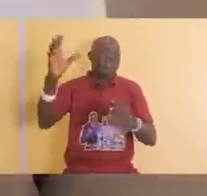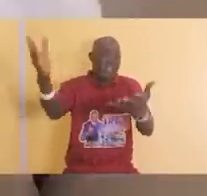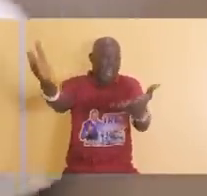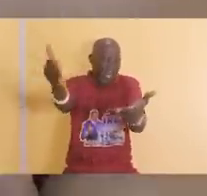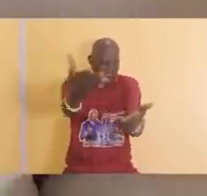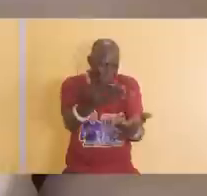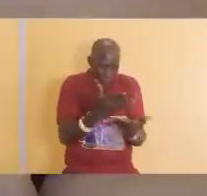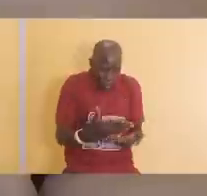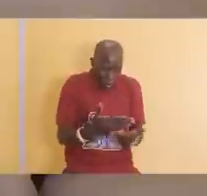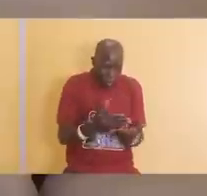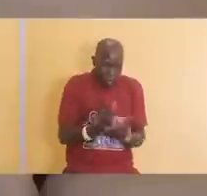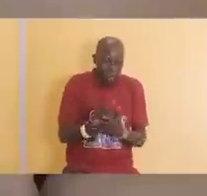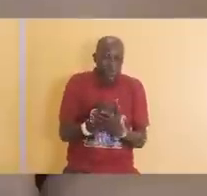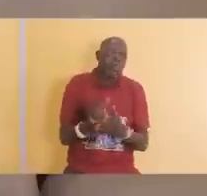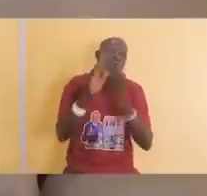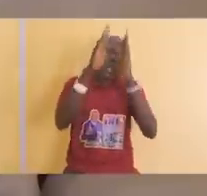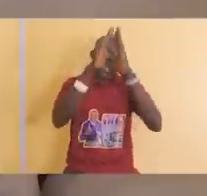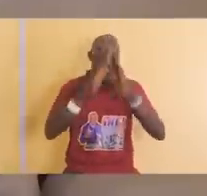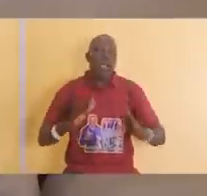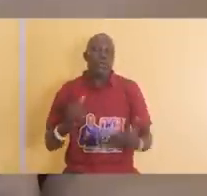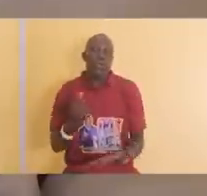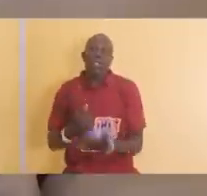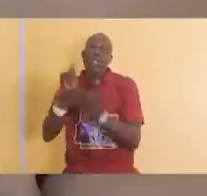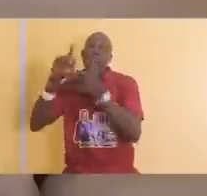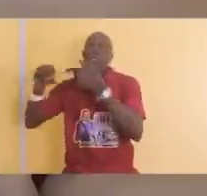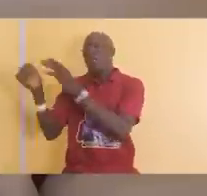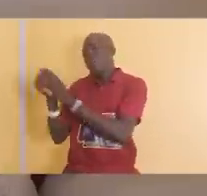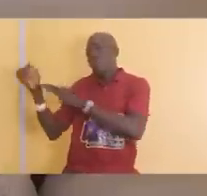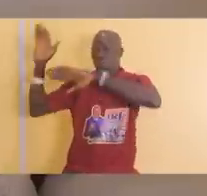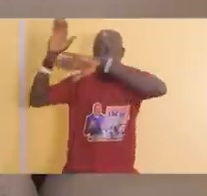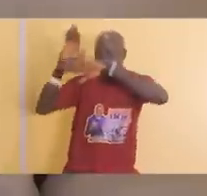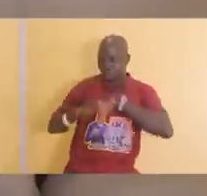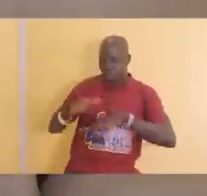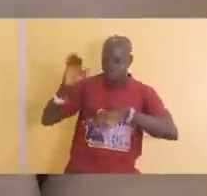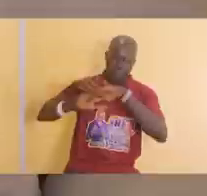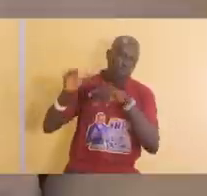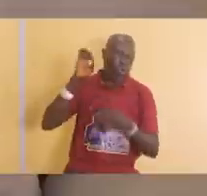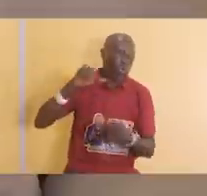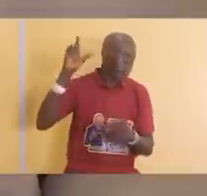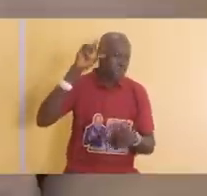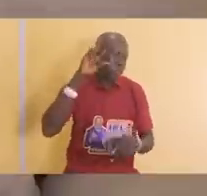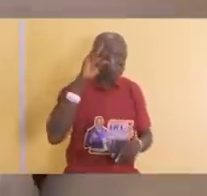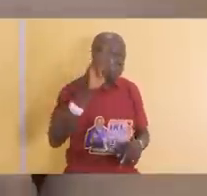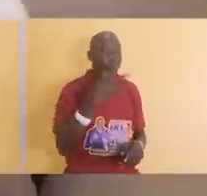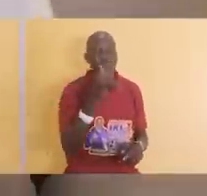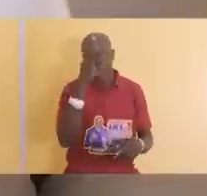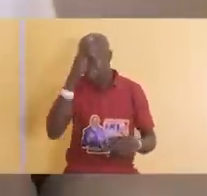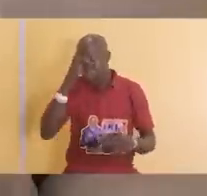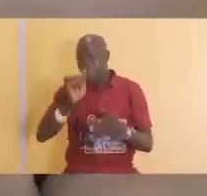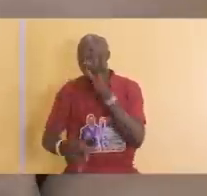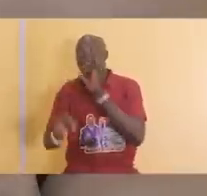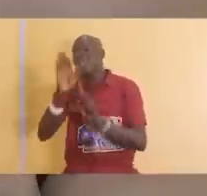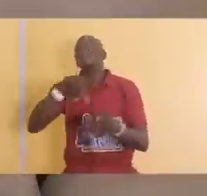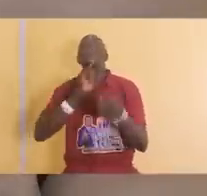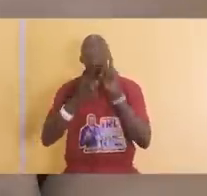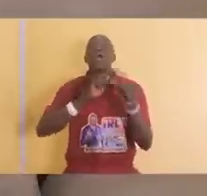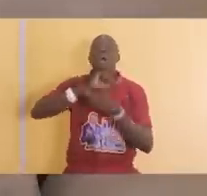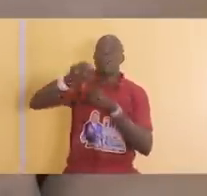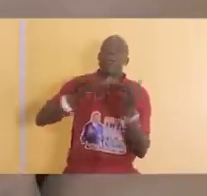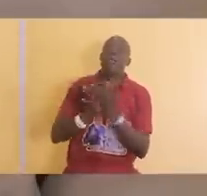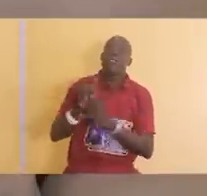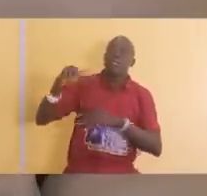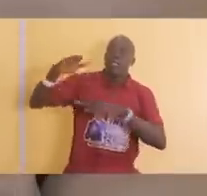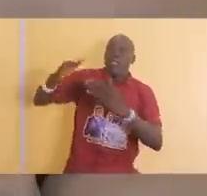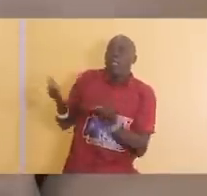the gberu aye le. She took an housemaid and they praised the burden of upon him. Egba mi sir. Listen to me. Ta ba so pe eru awon agba. They are talking about a